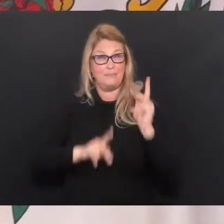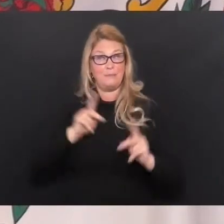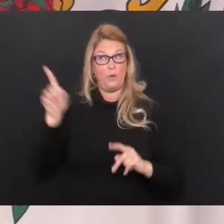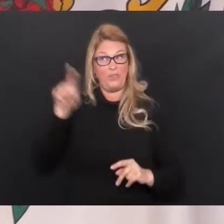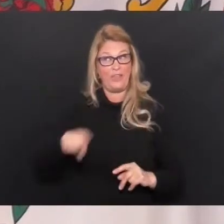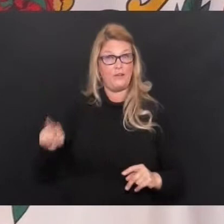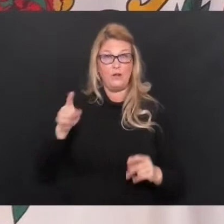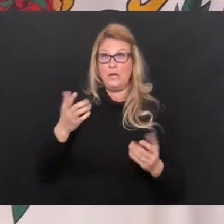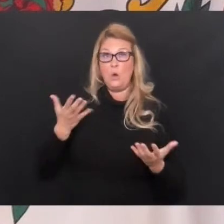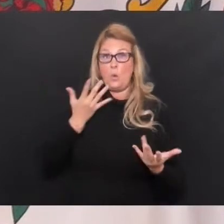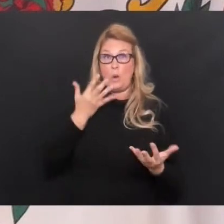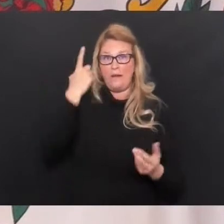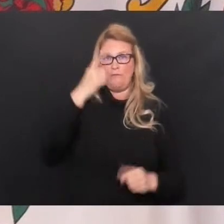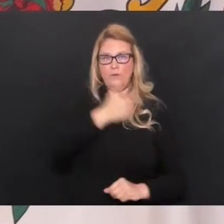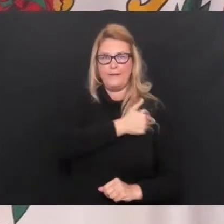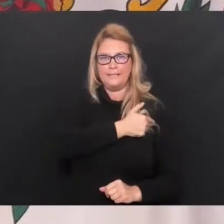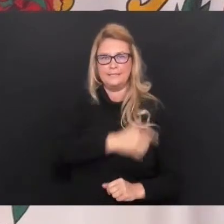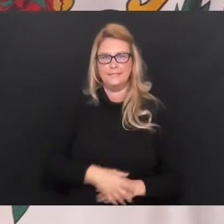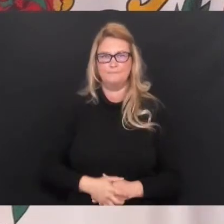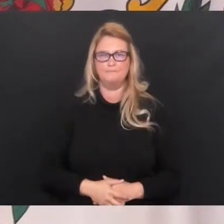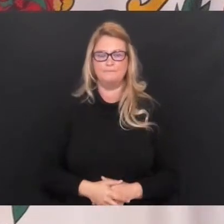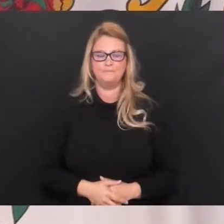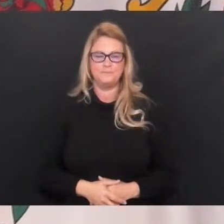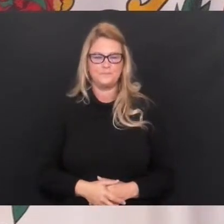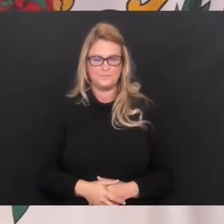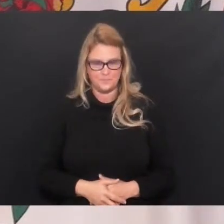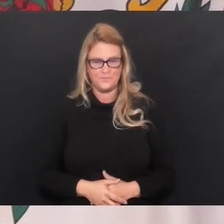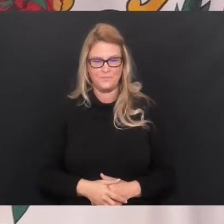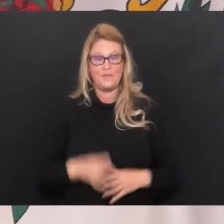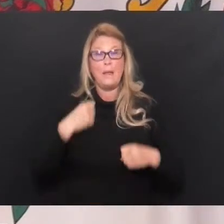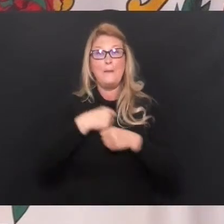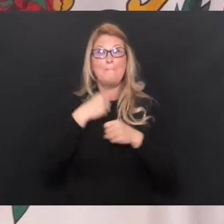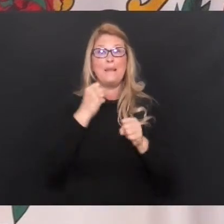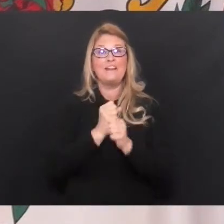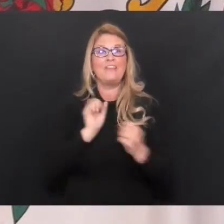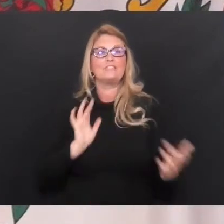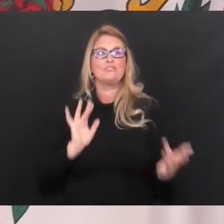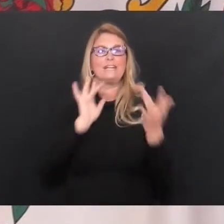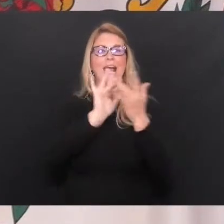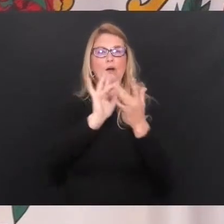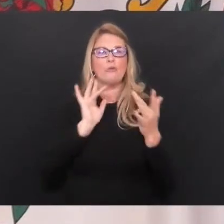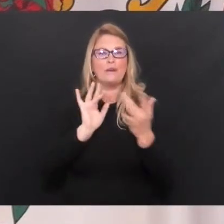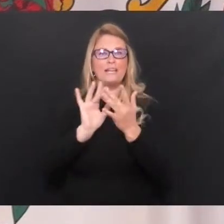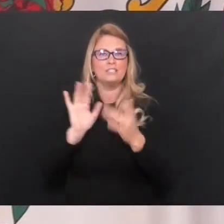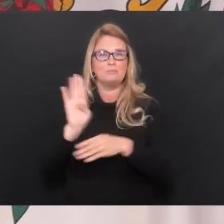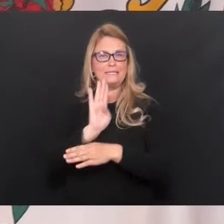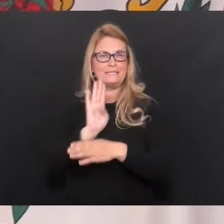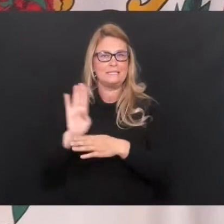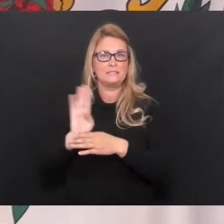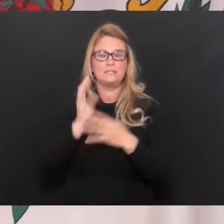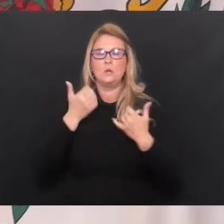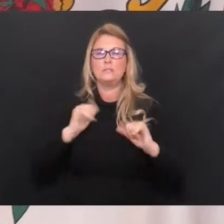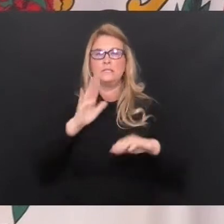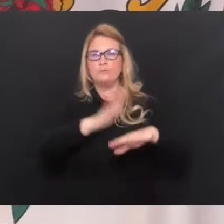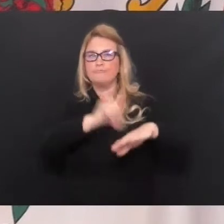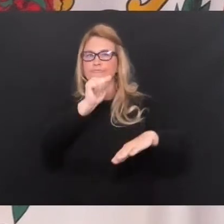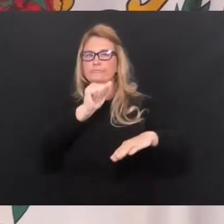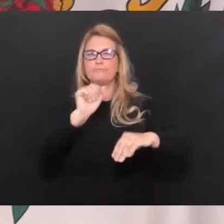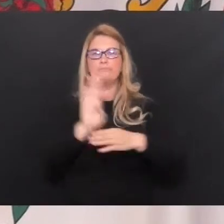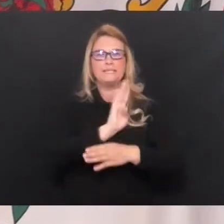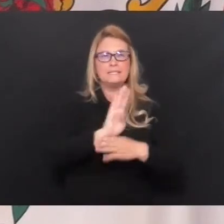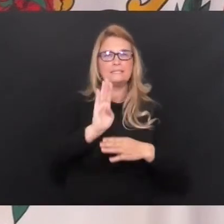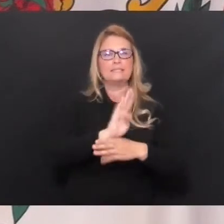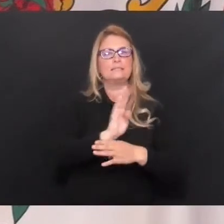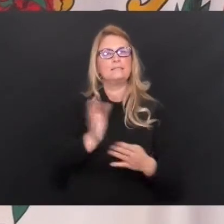have the vaccine yet. In our manufacturing outreach and everything, we continue to call upon our businesses